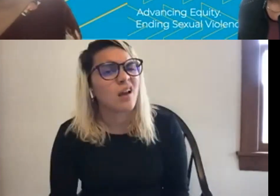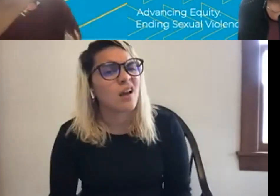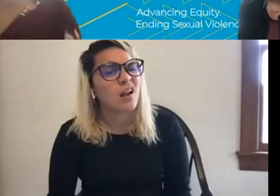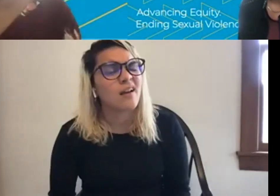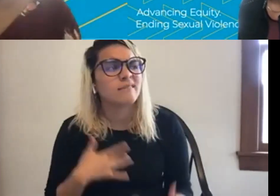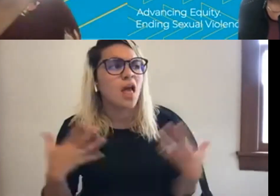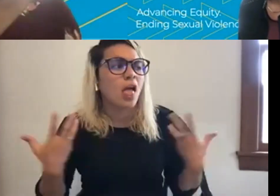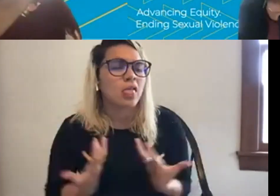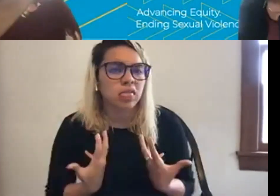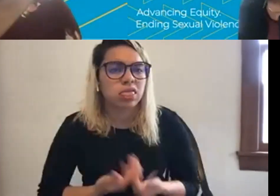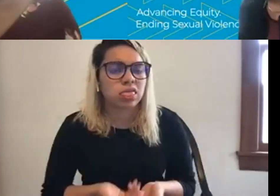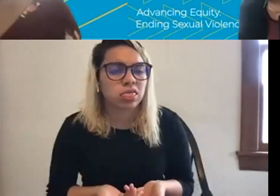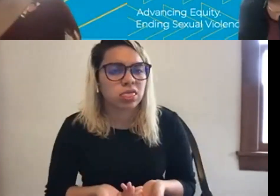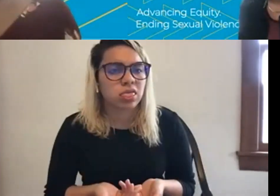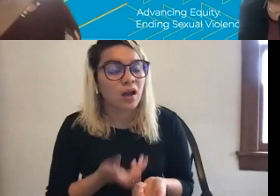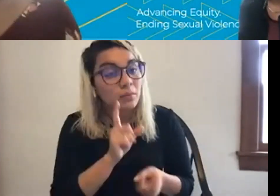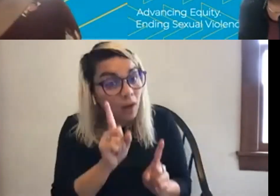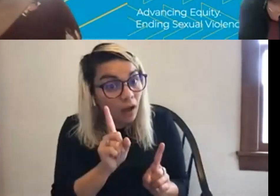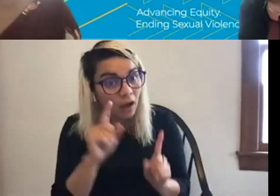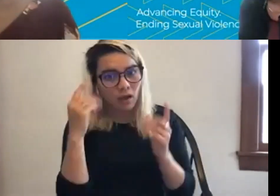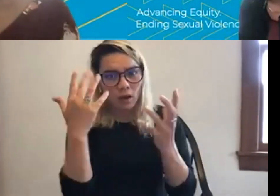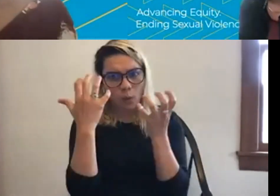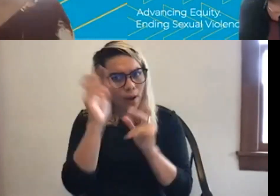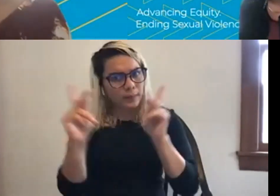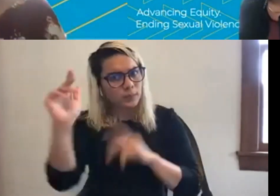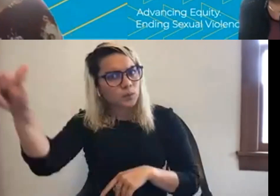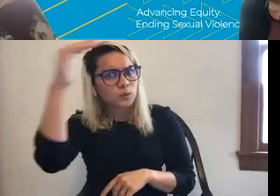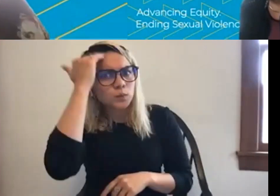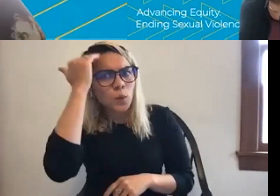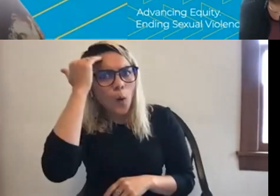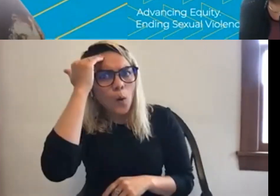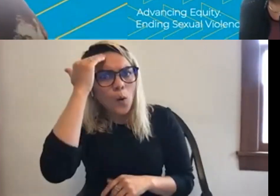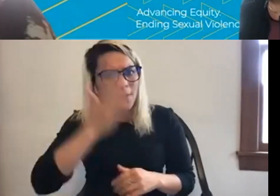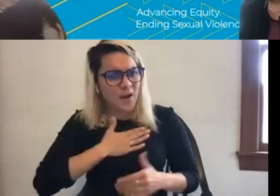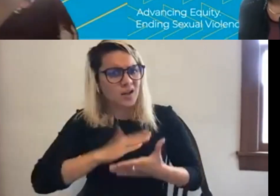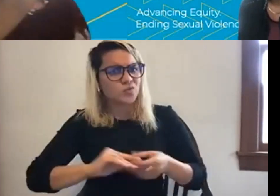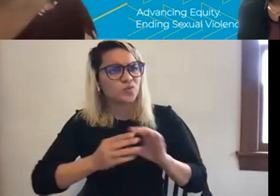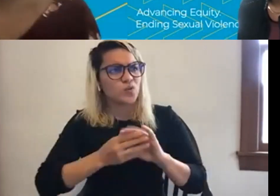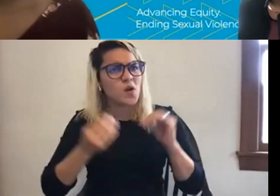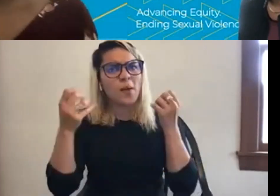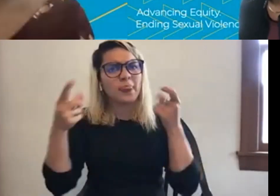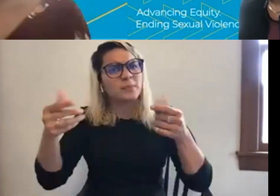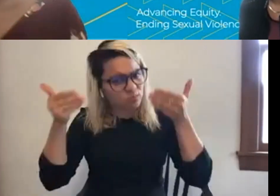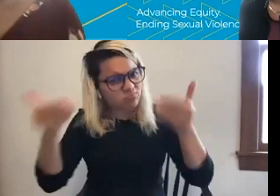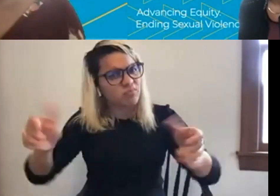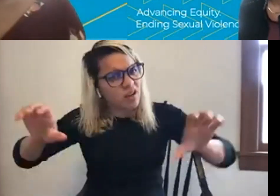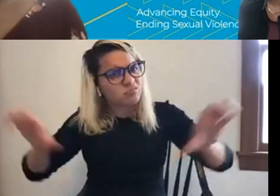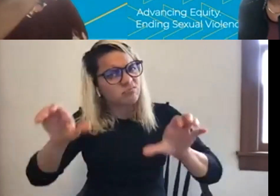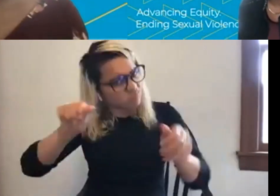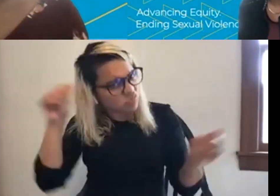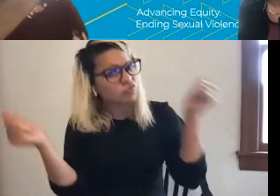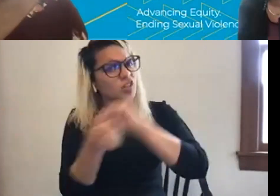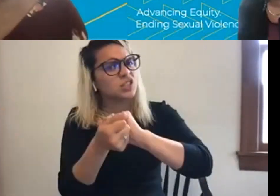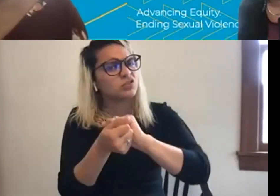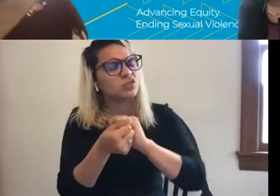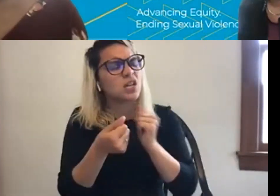but I want people to know about it because I want people to take action. So yeah, it's hard for me. It's hard for